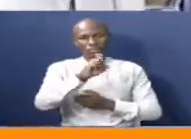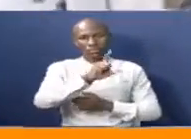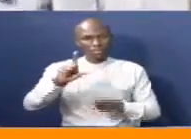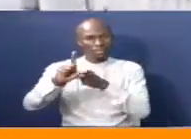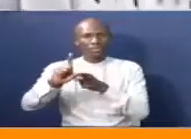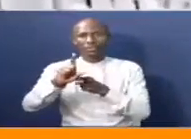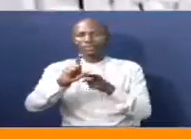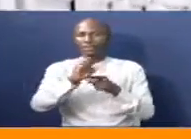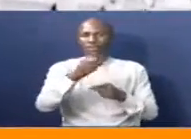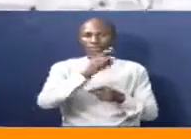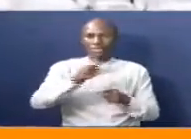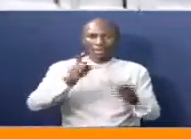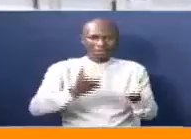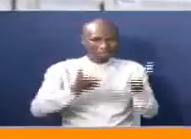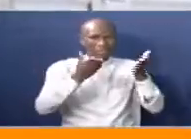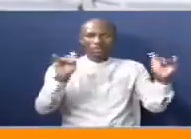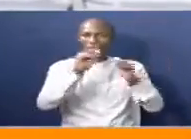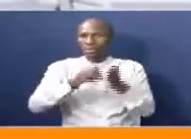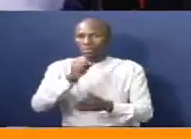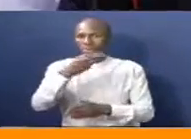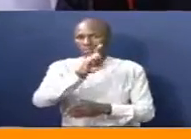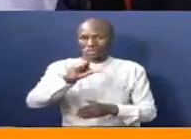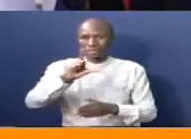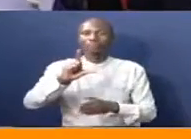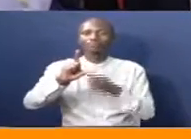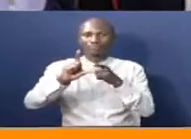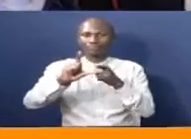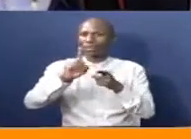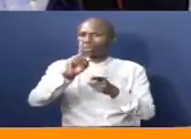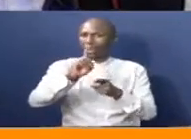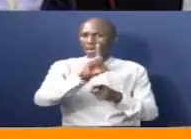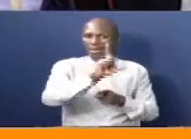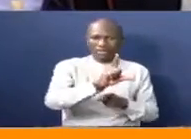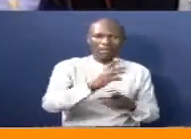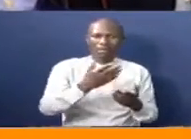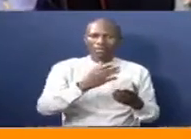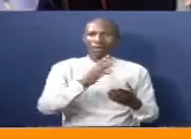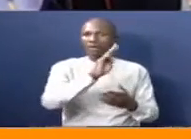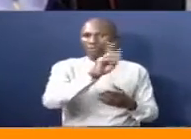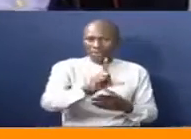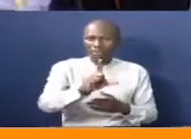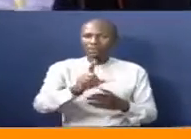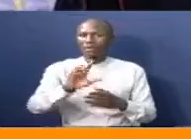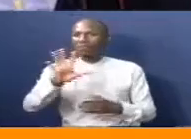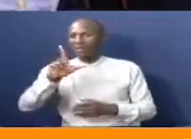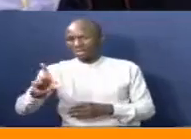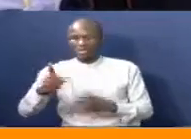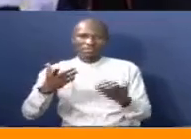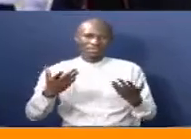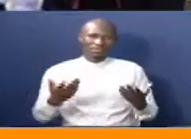Rimula, Shell Advance, Shell Spirax. 1 liter, 4 liters, and